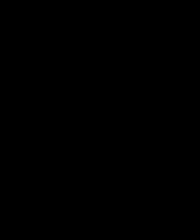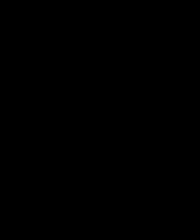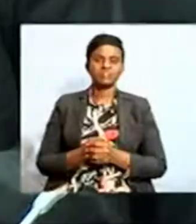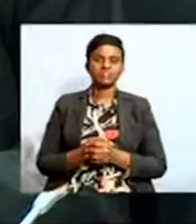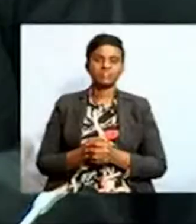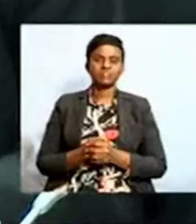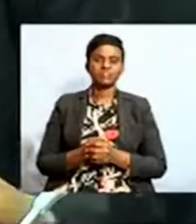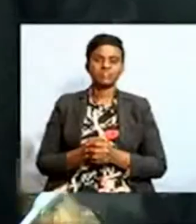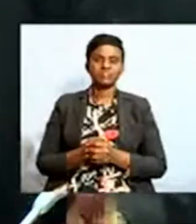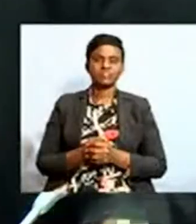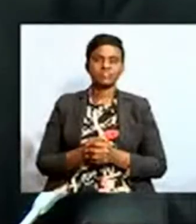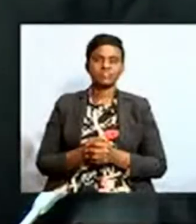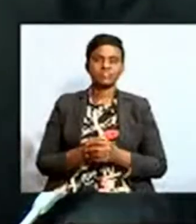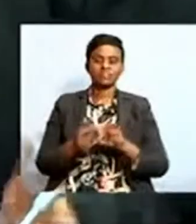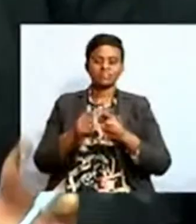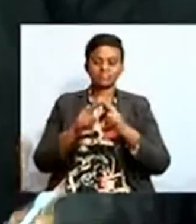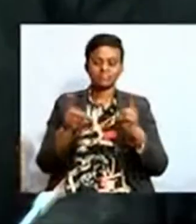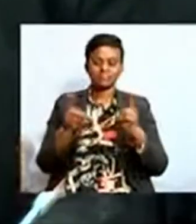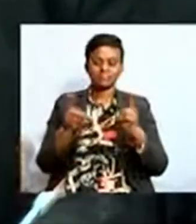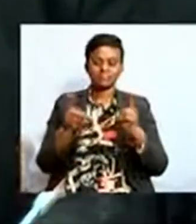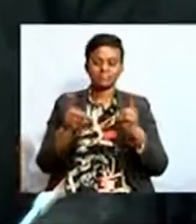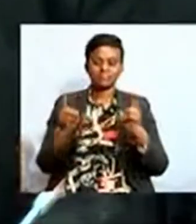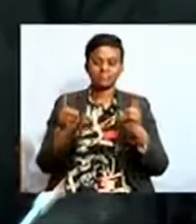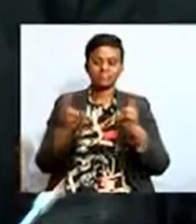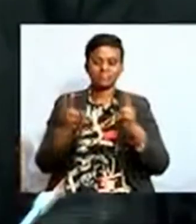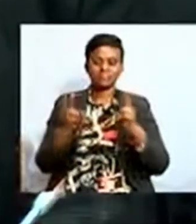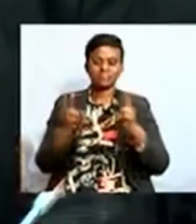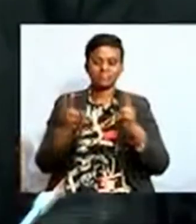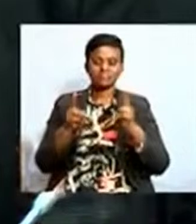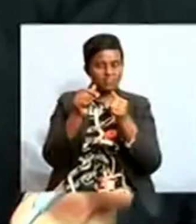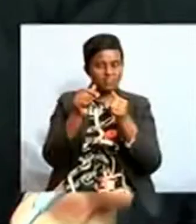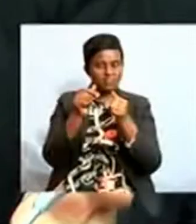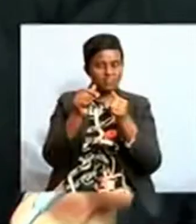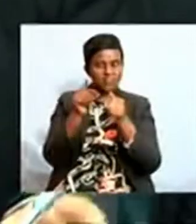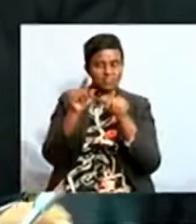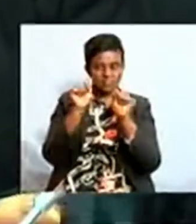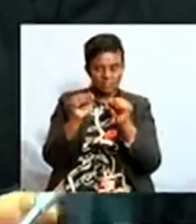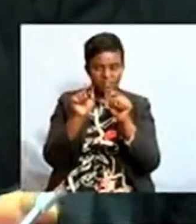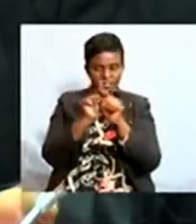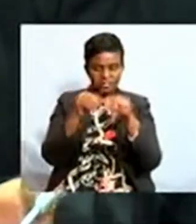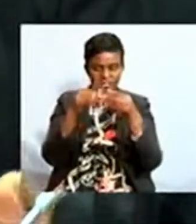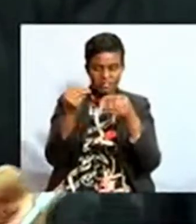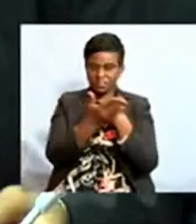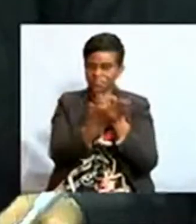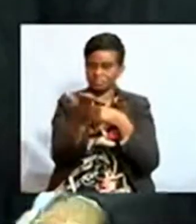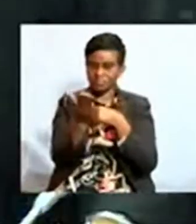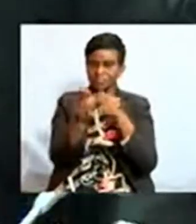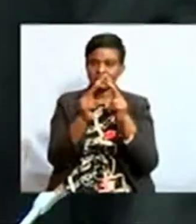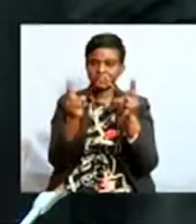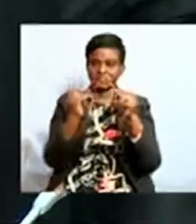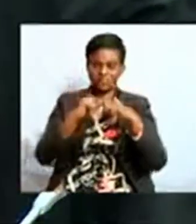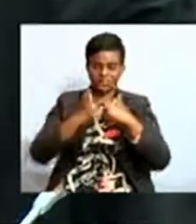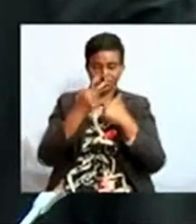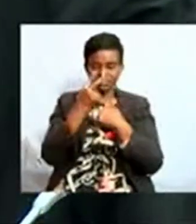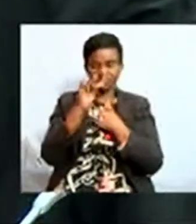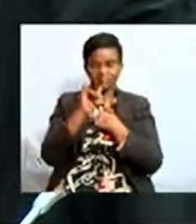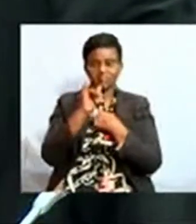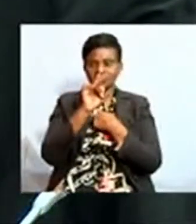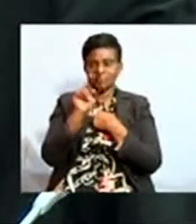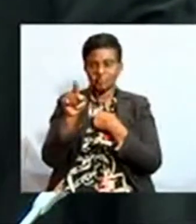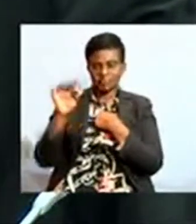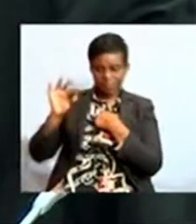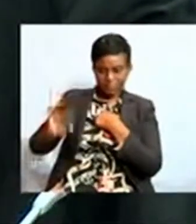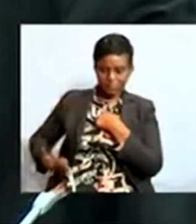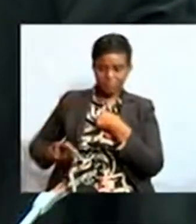so that they can always they can bring them to the fore. So we do see that it will